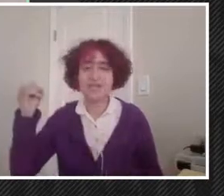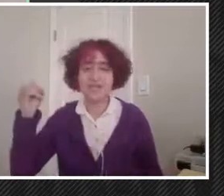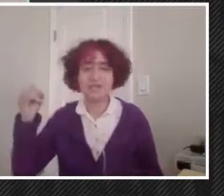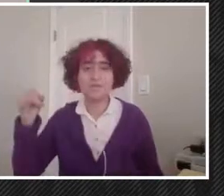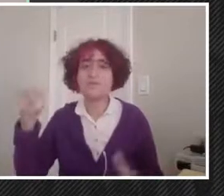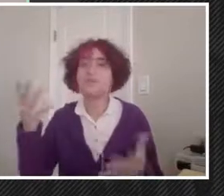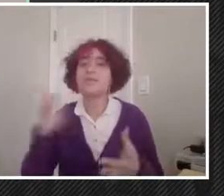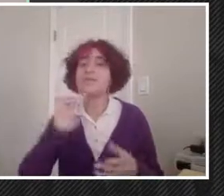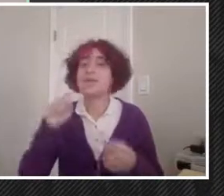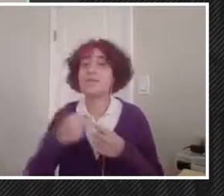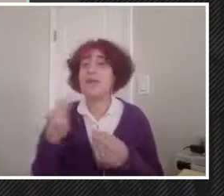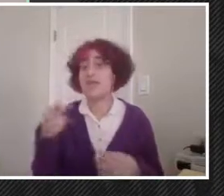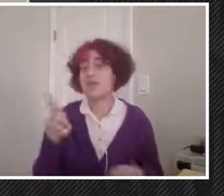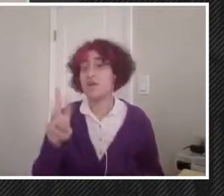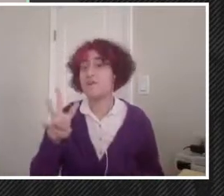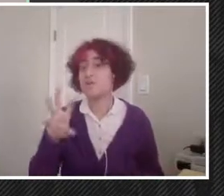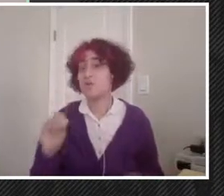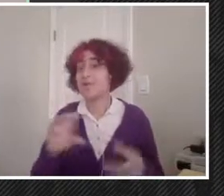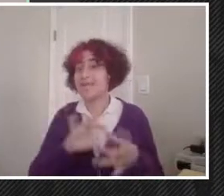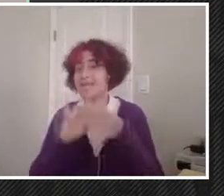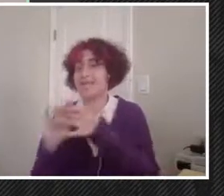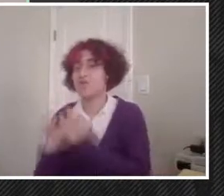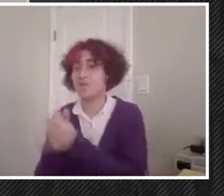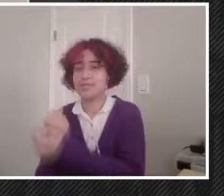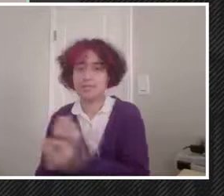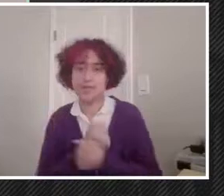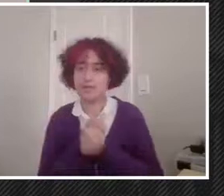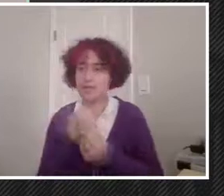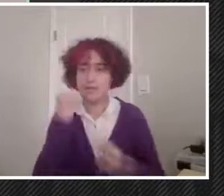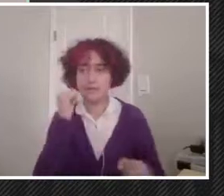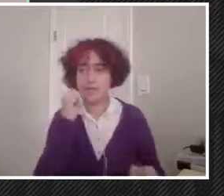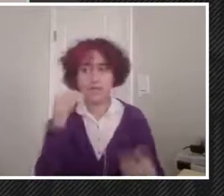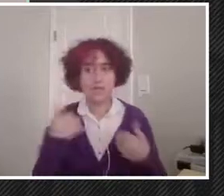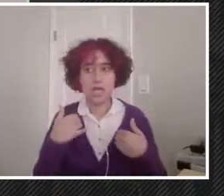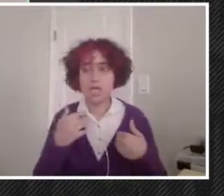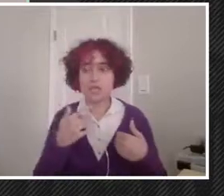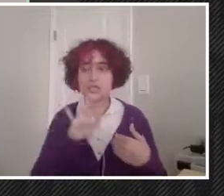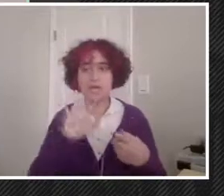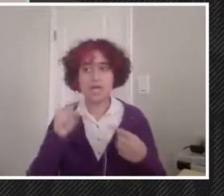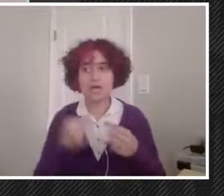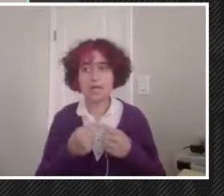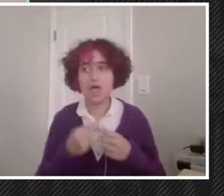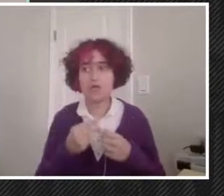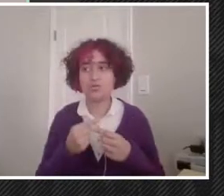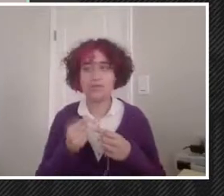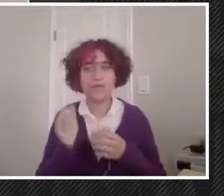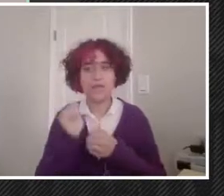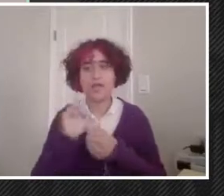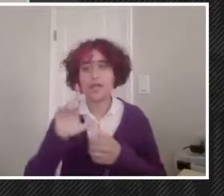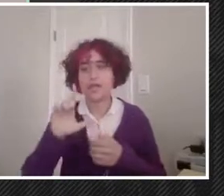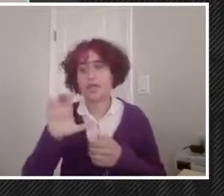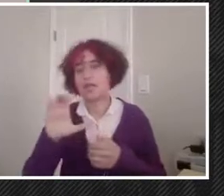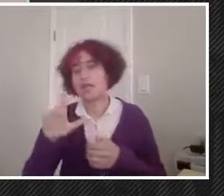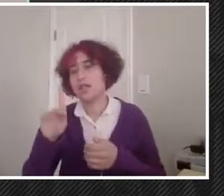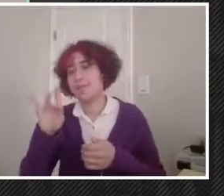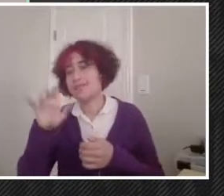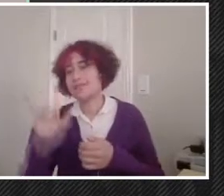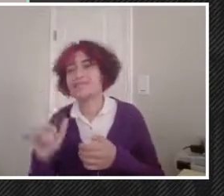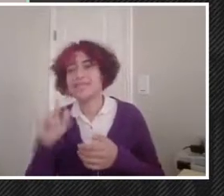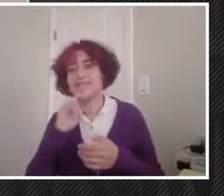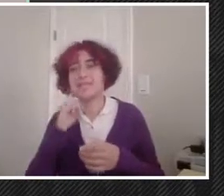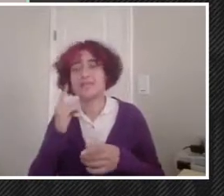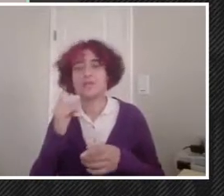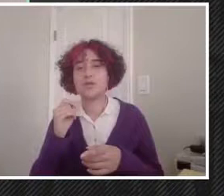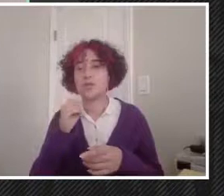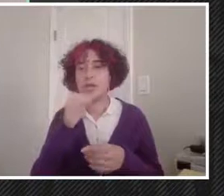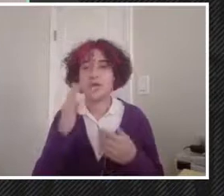to slavery, if we're not talking about clemency, if we're not talking about CJ issues, if we're not talking about sentencing reform,